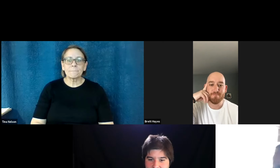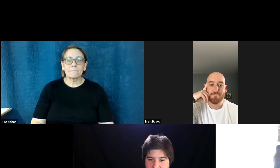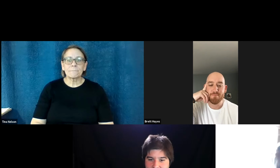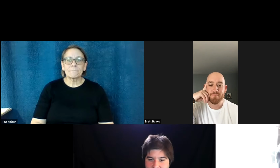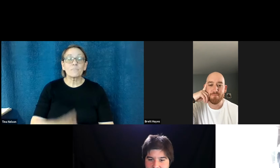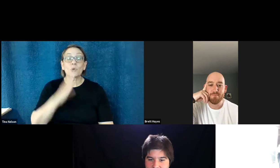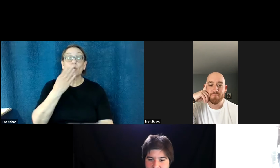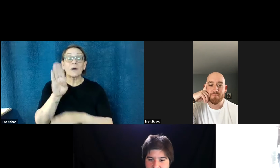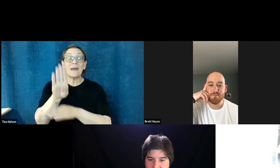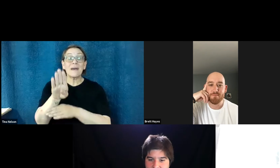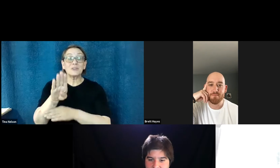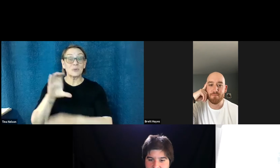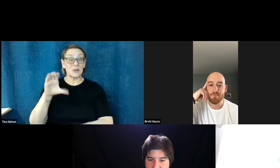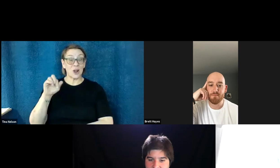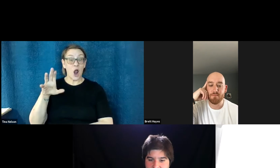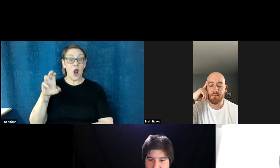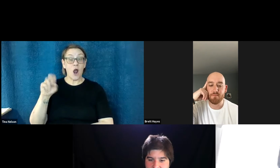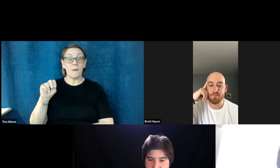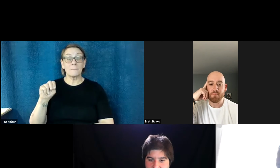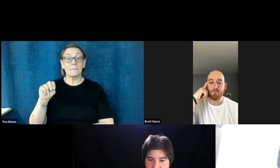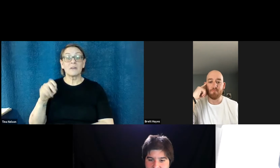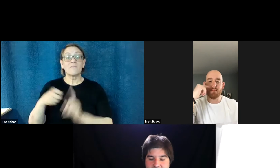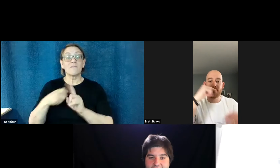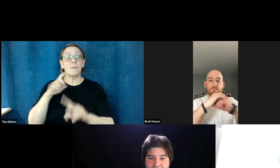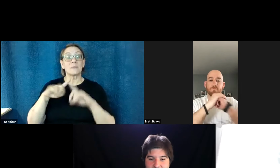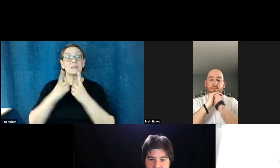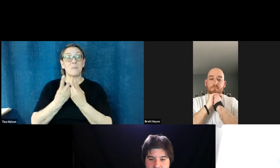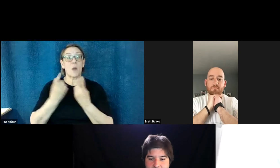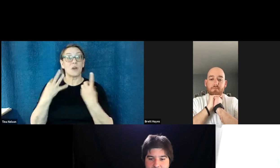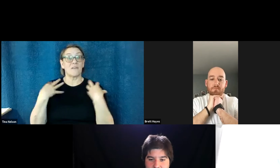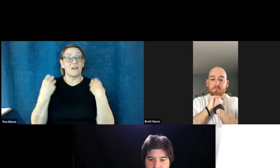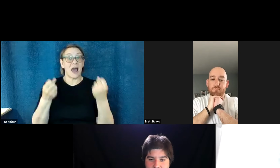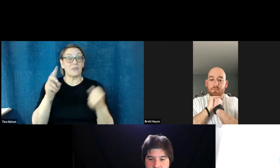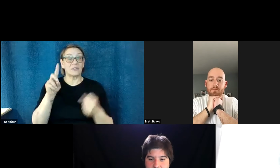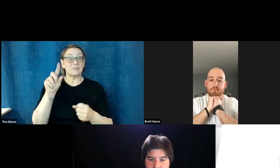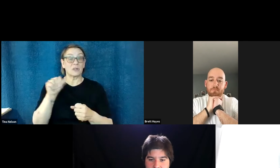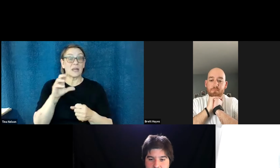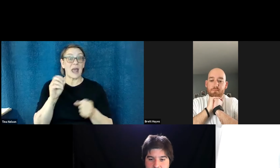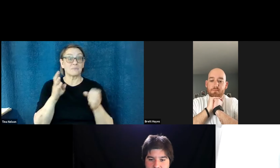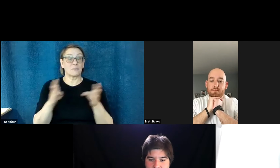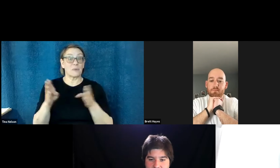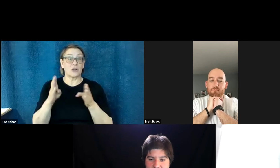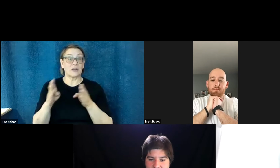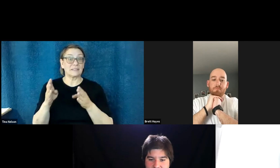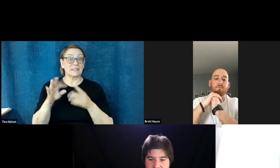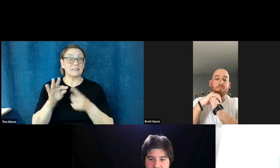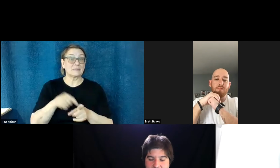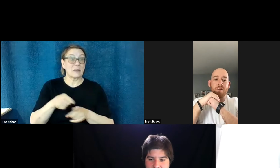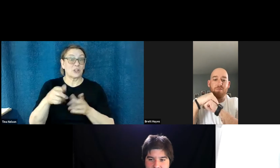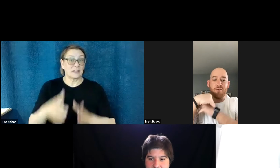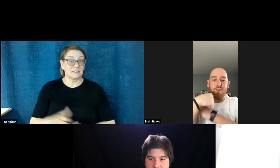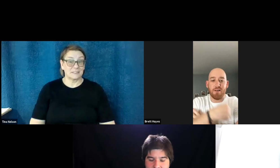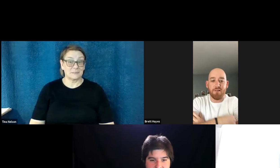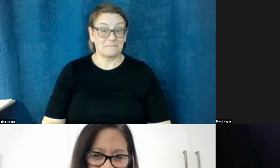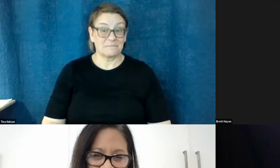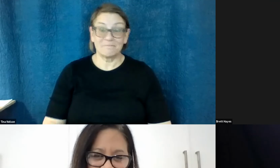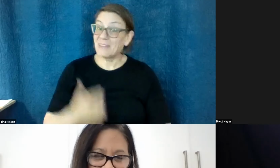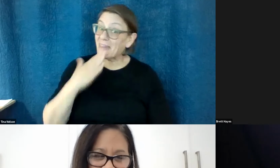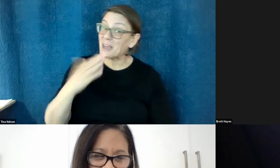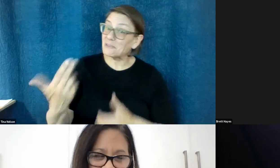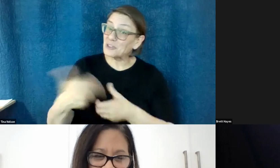Good afternoon, Carmen, Rhode Island Department of Health, Disability and Preparedness Specialist. Thank you for joining